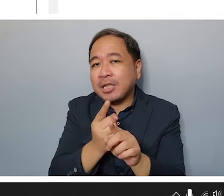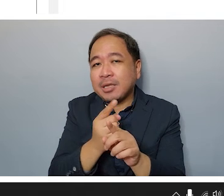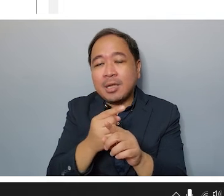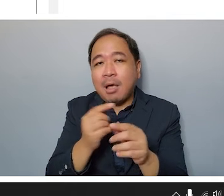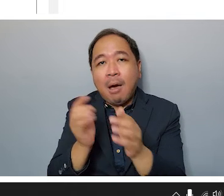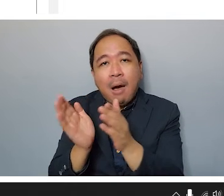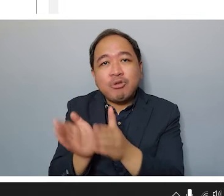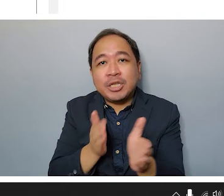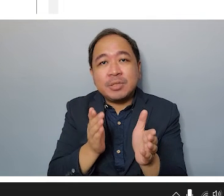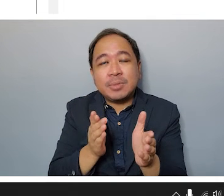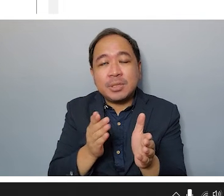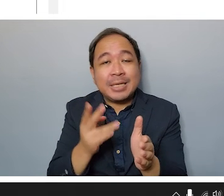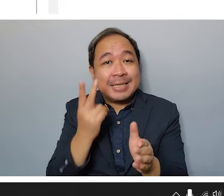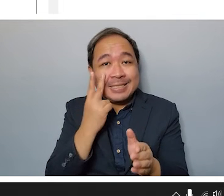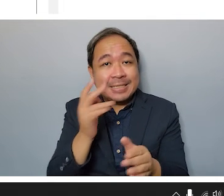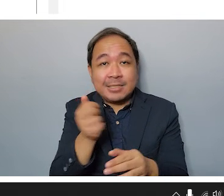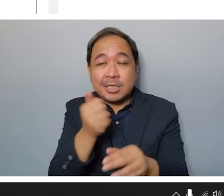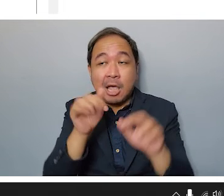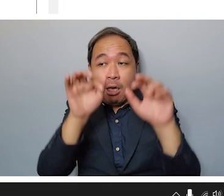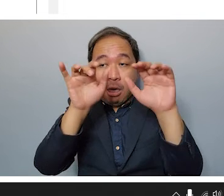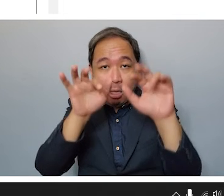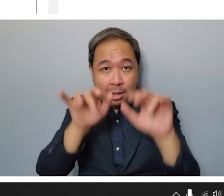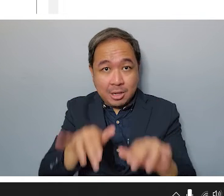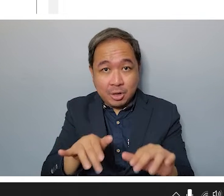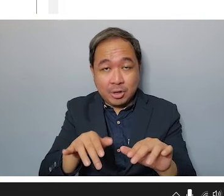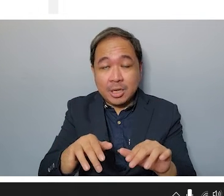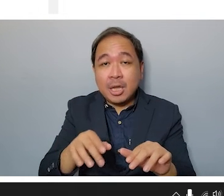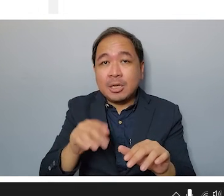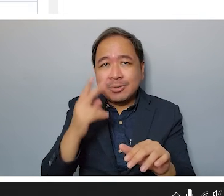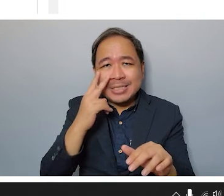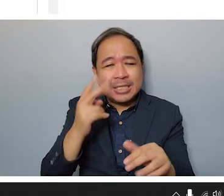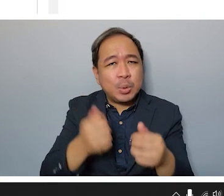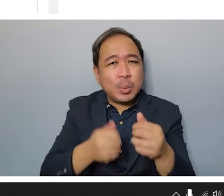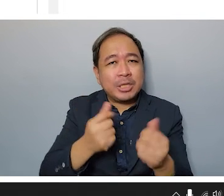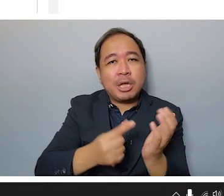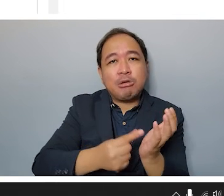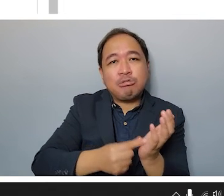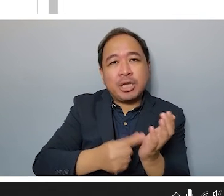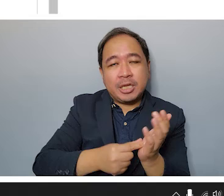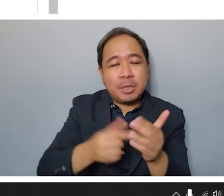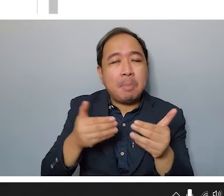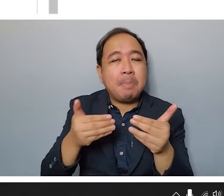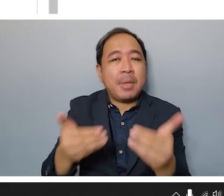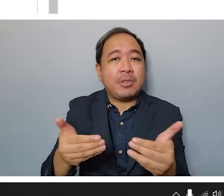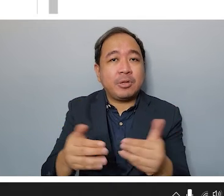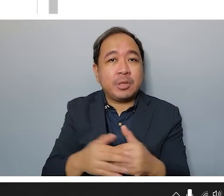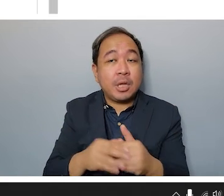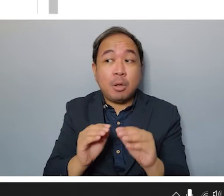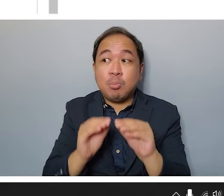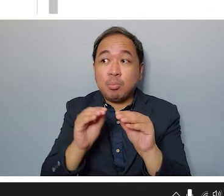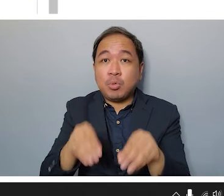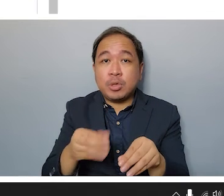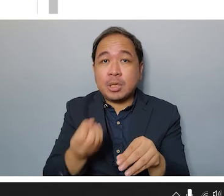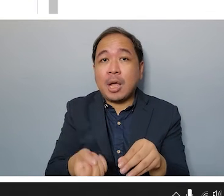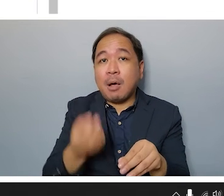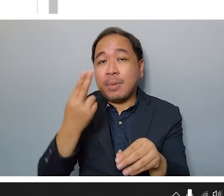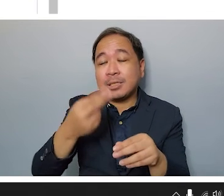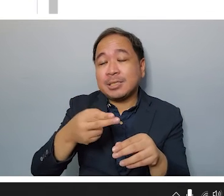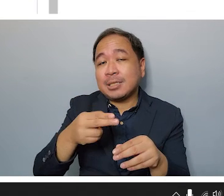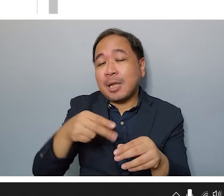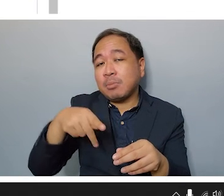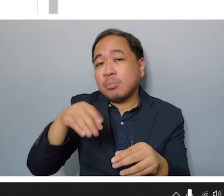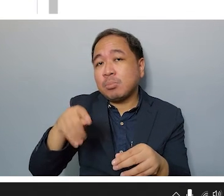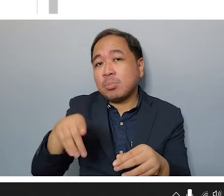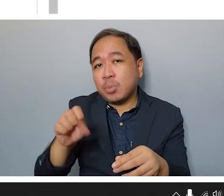Enter question details as you normally would in the other types of quiz questions and select your grading method. Enter the items in each